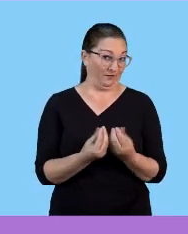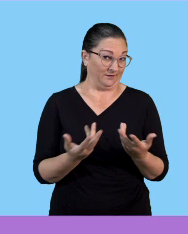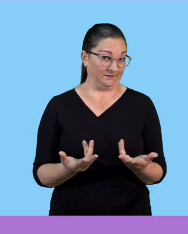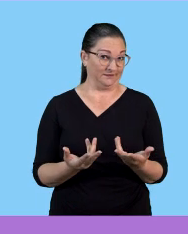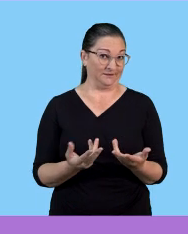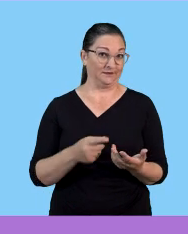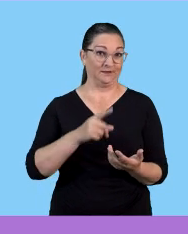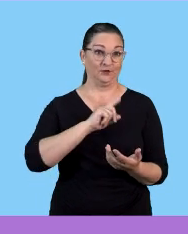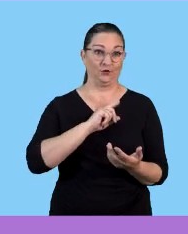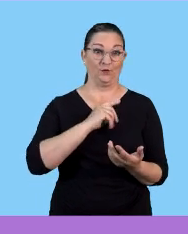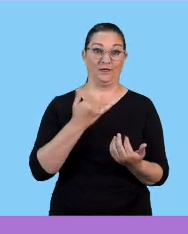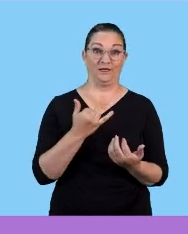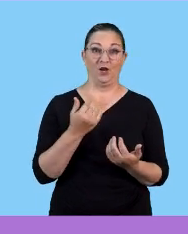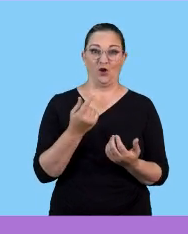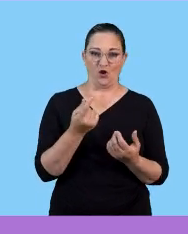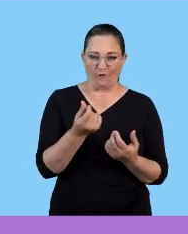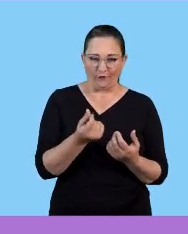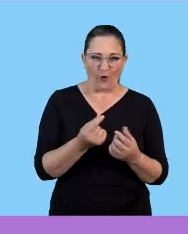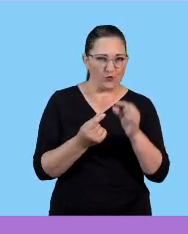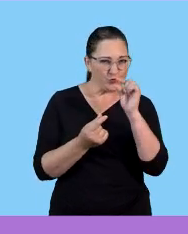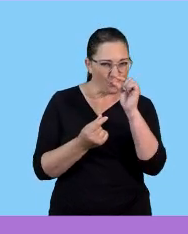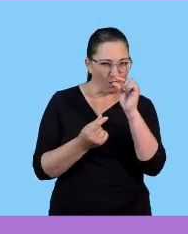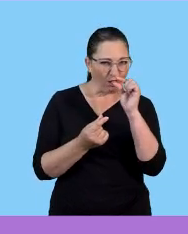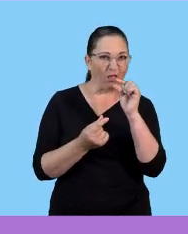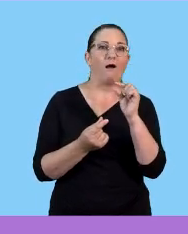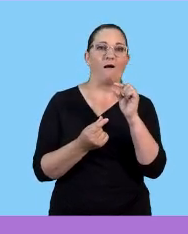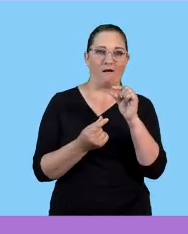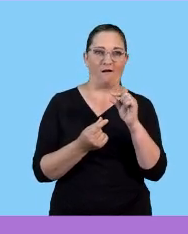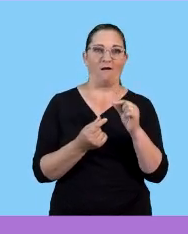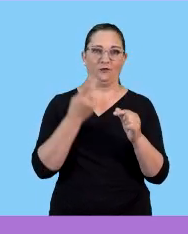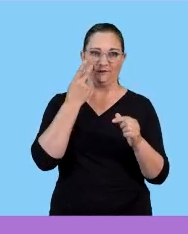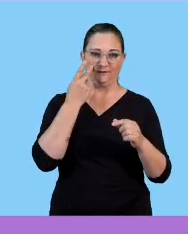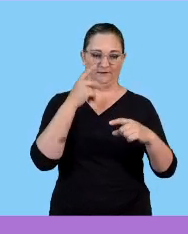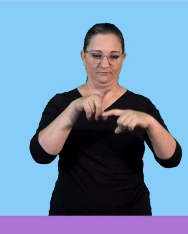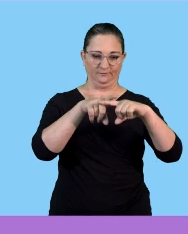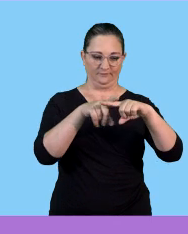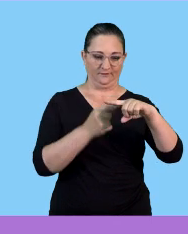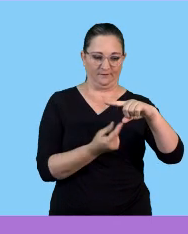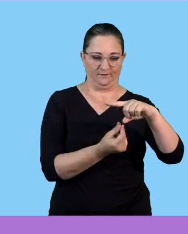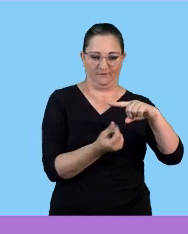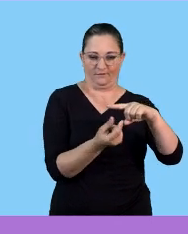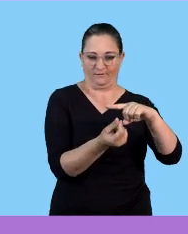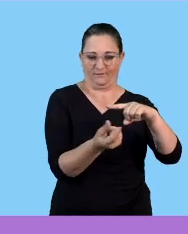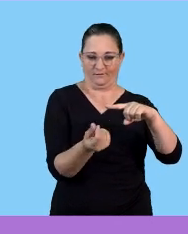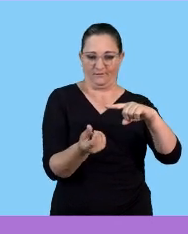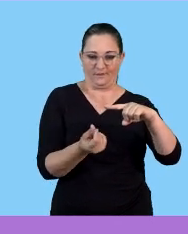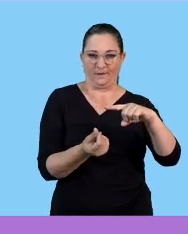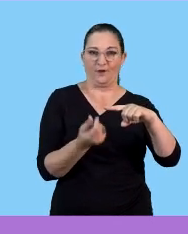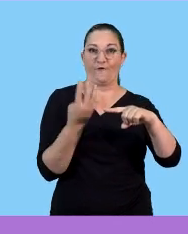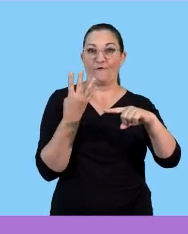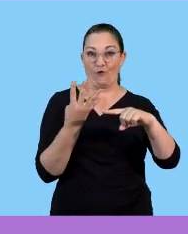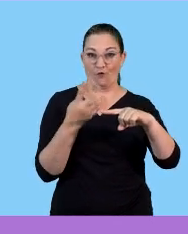We are using the 4 small screws. Here they are, those little guys. All right, there's 1,